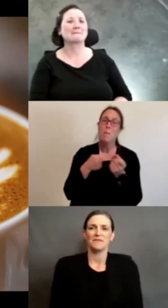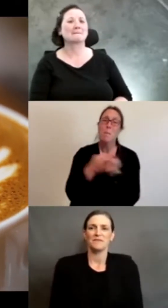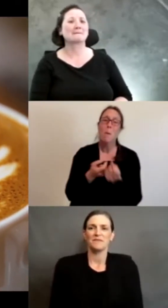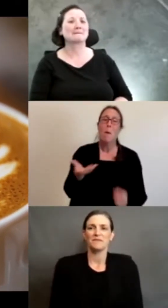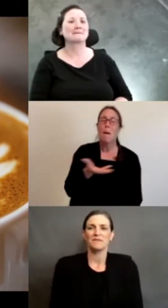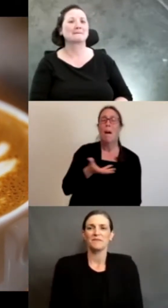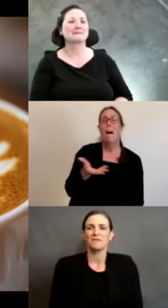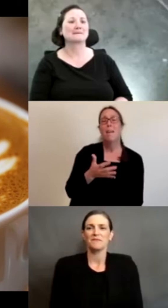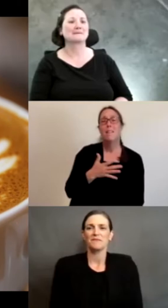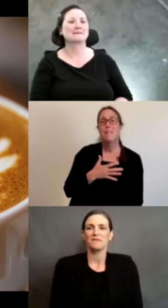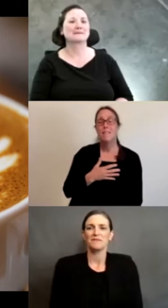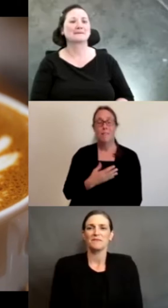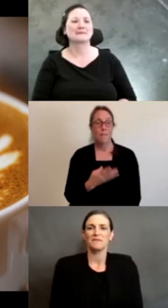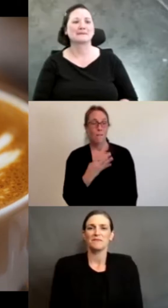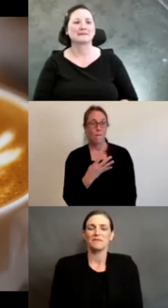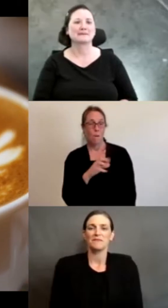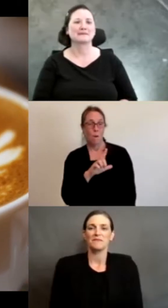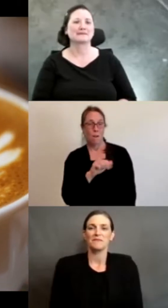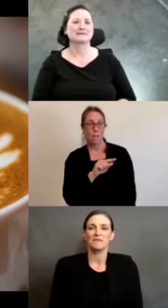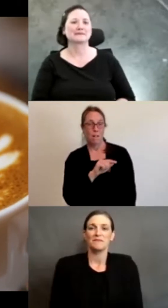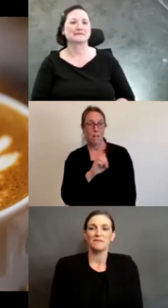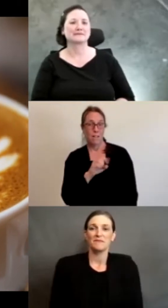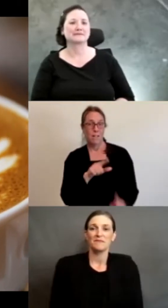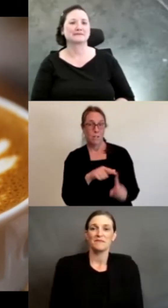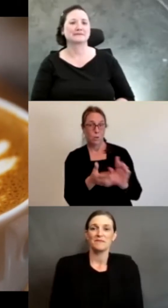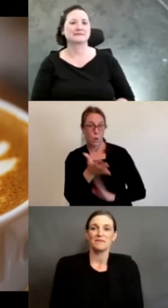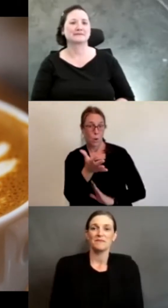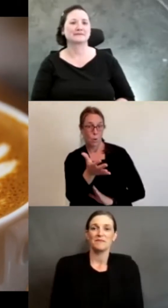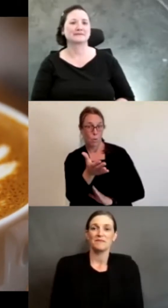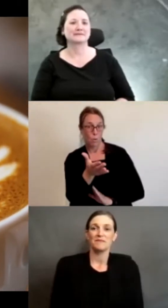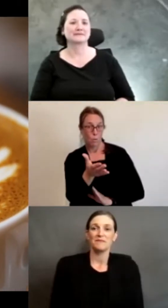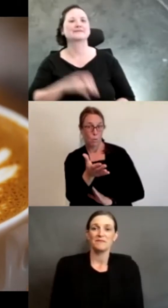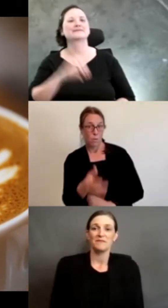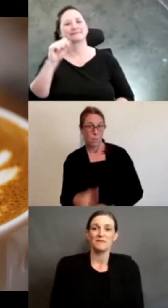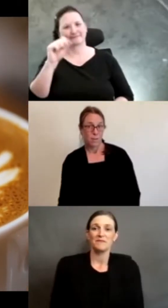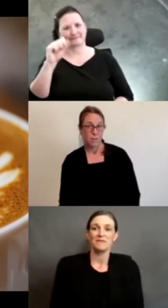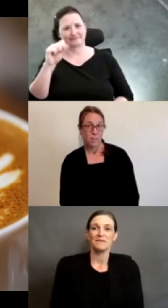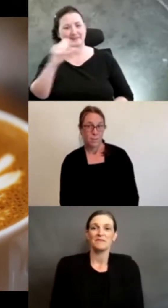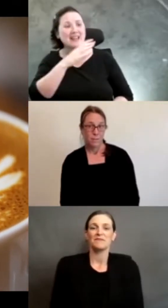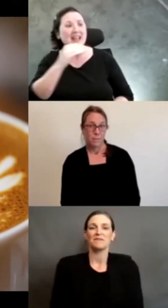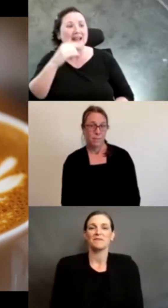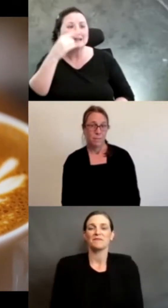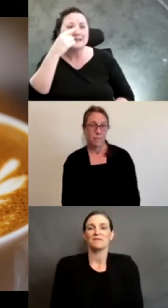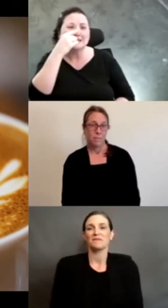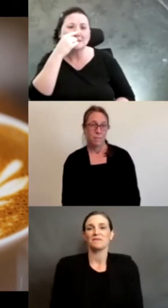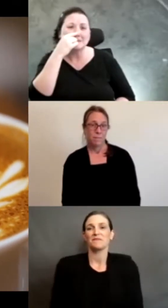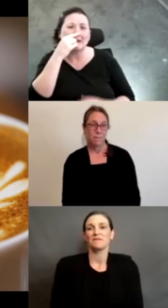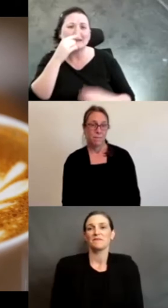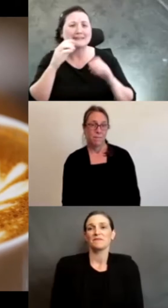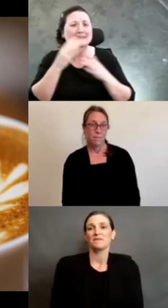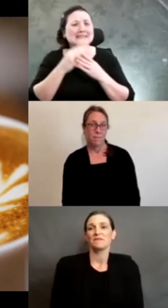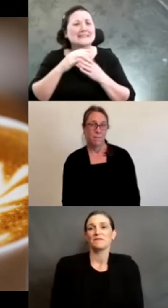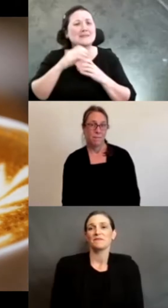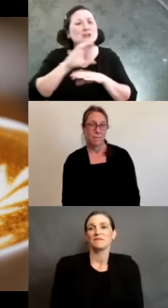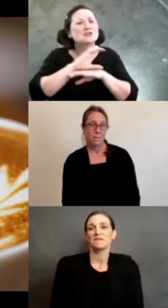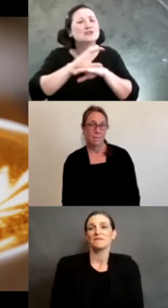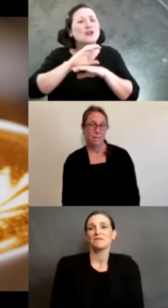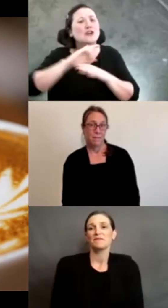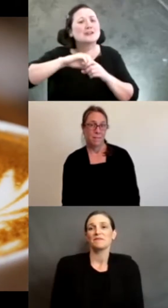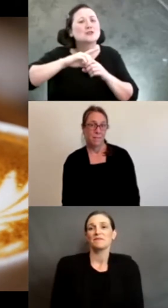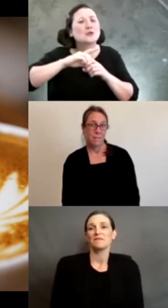go. Yes. Oh, and Hank, can we get some chocolate donuts with extra